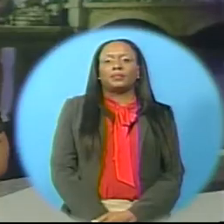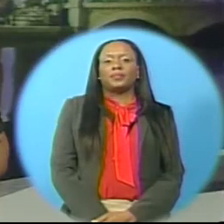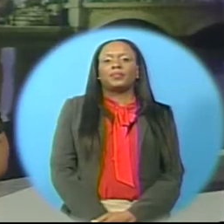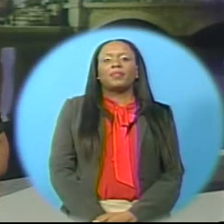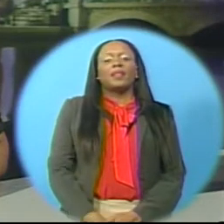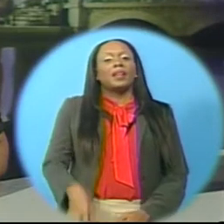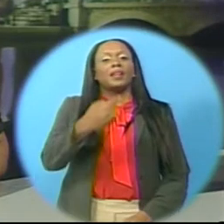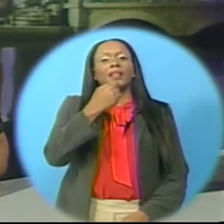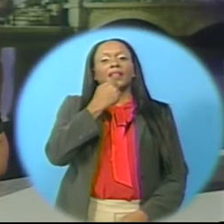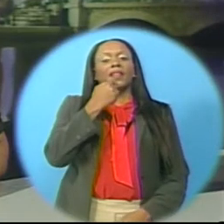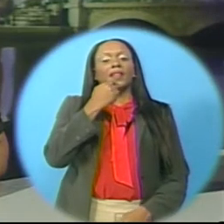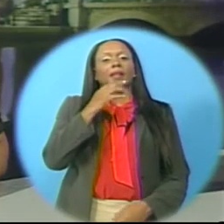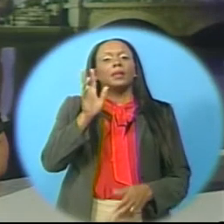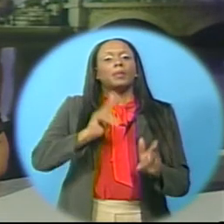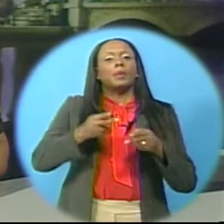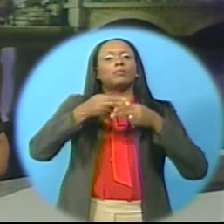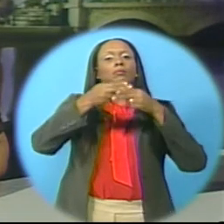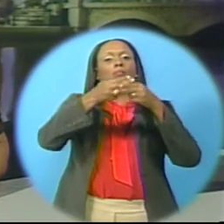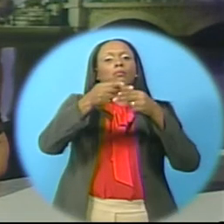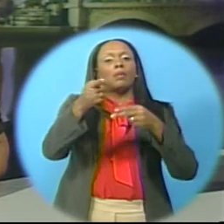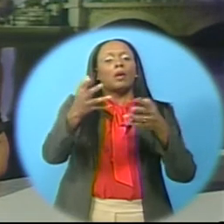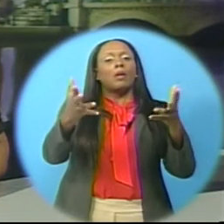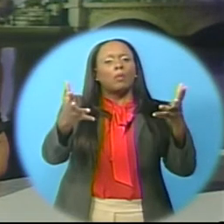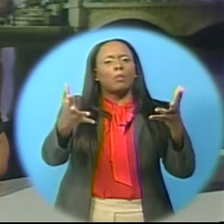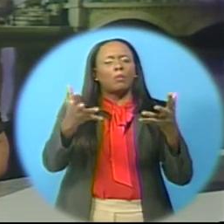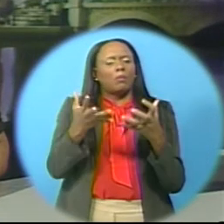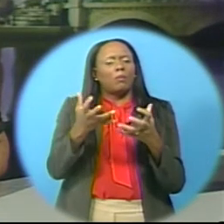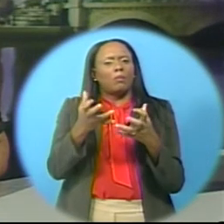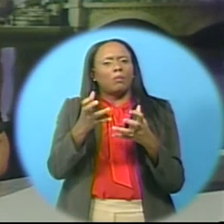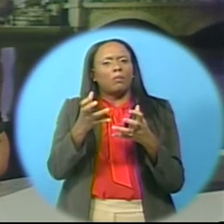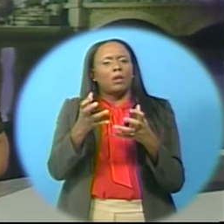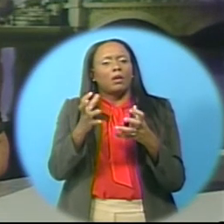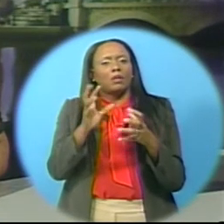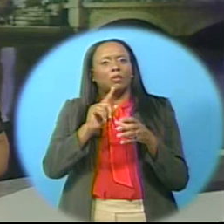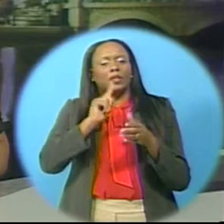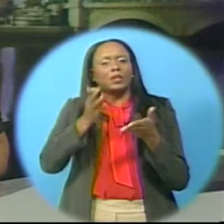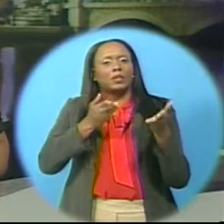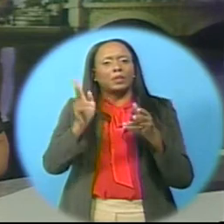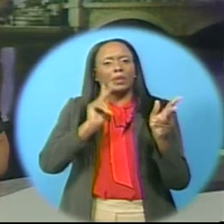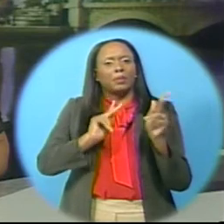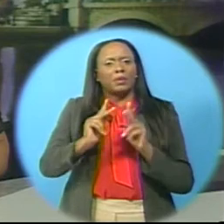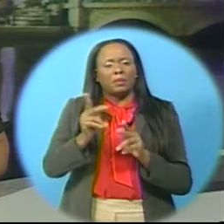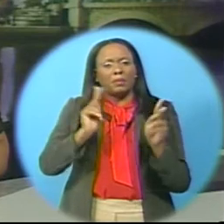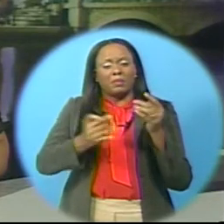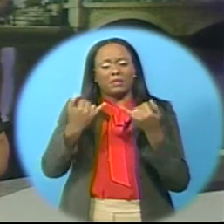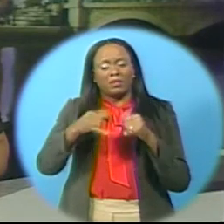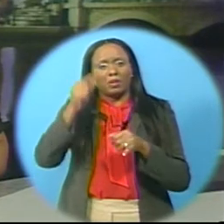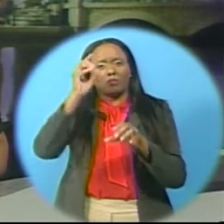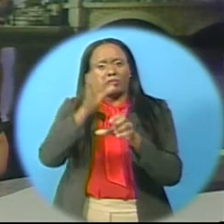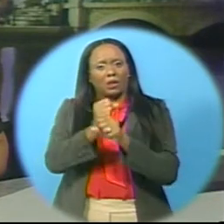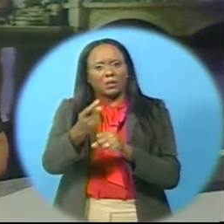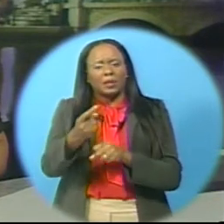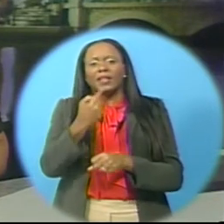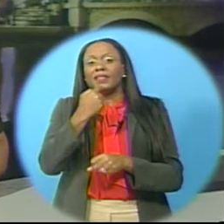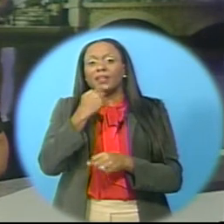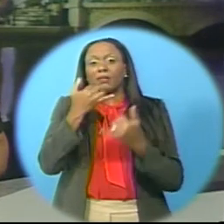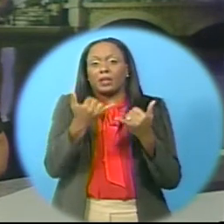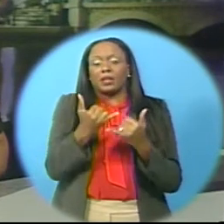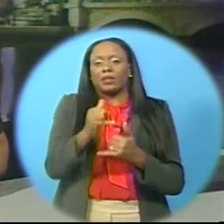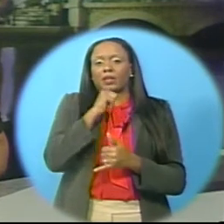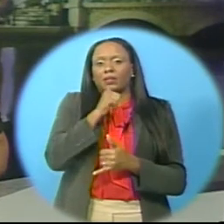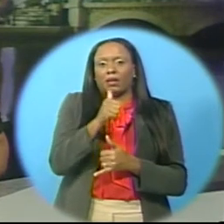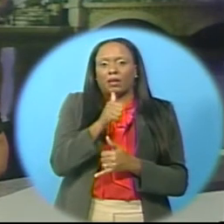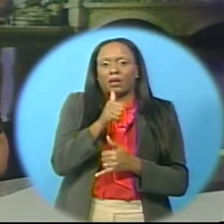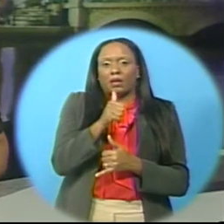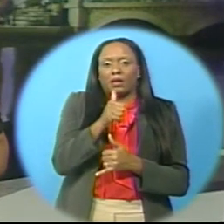candidate says his nomination shows the confidence and trust people still have in him. Reverend Atherley says though he's not the current MP, that has not stopped